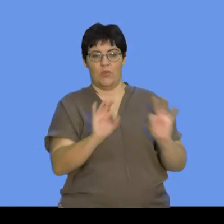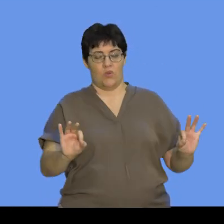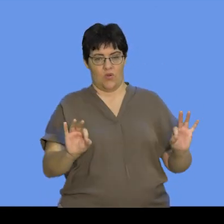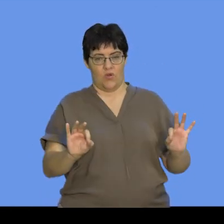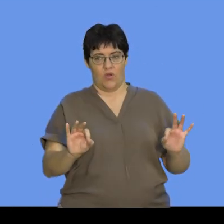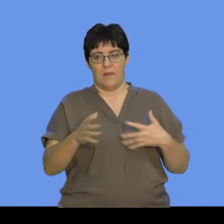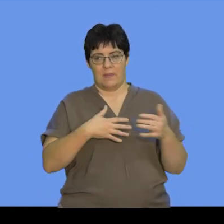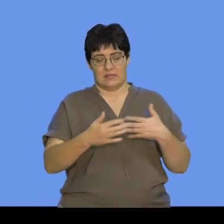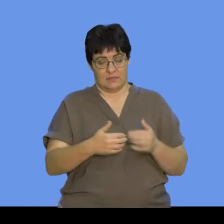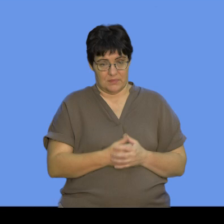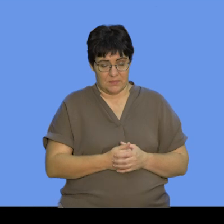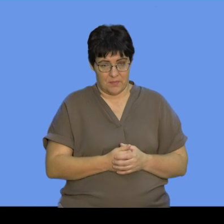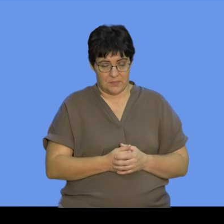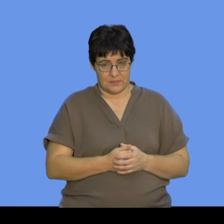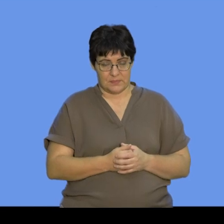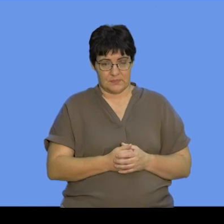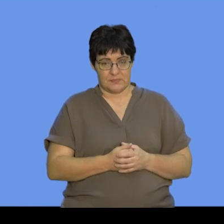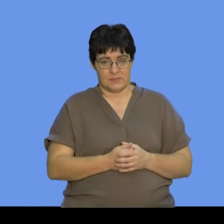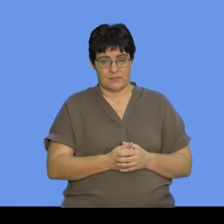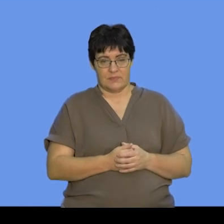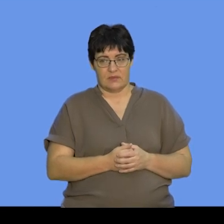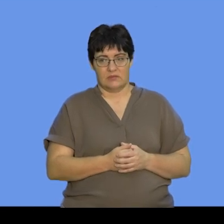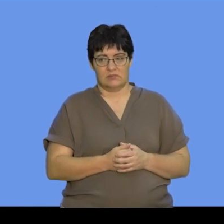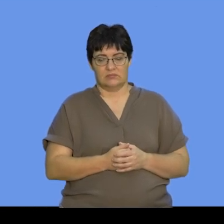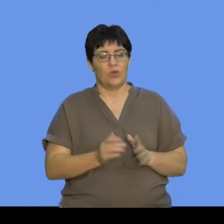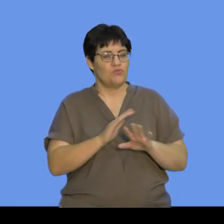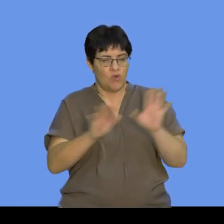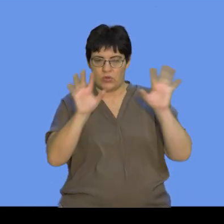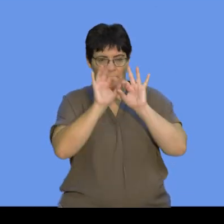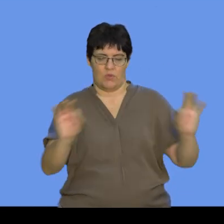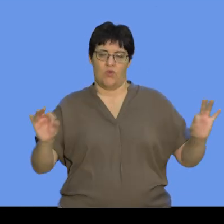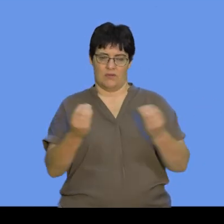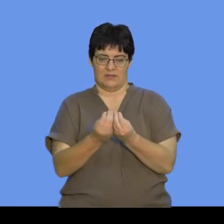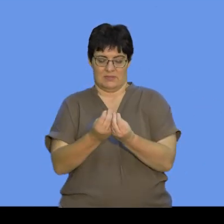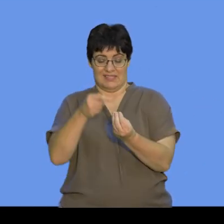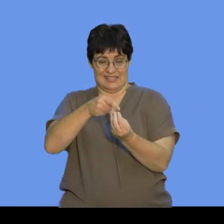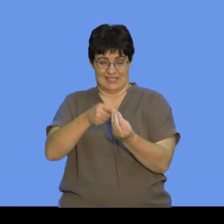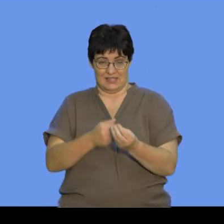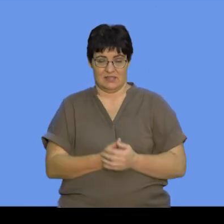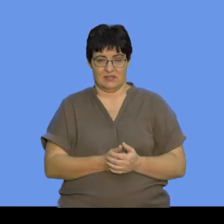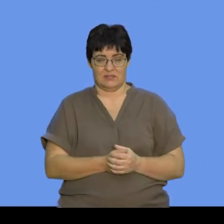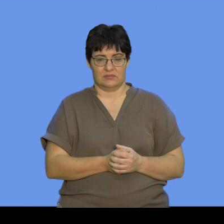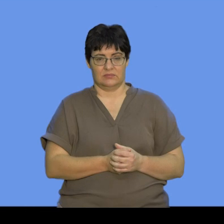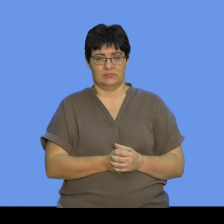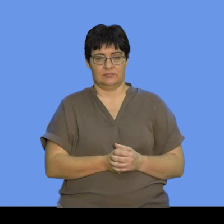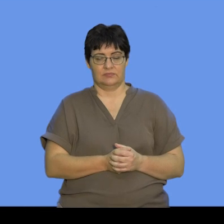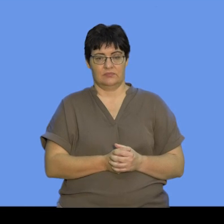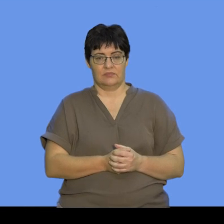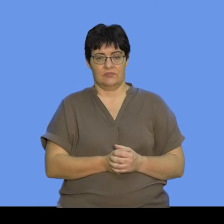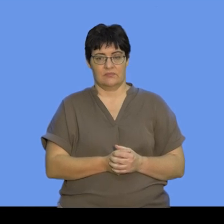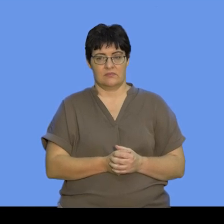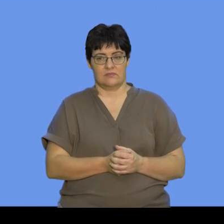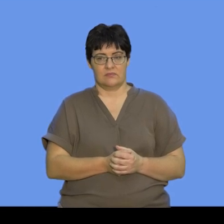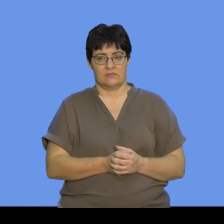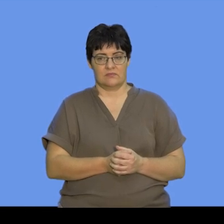okay? So these are impure substances or materials, okay? We can think of it that